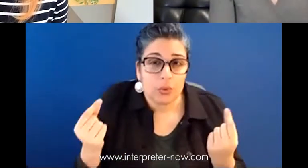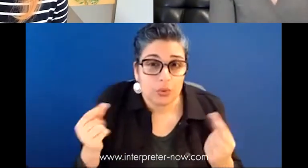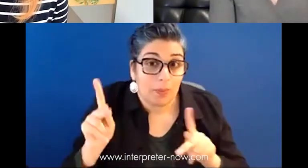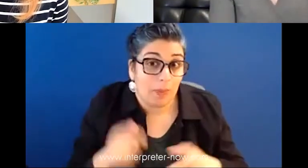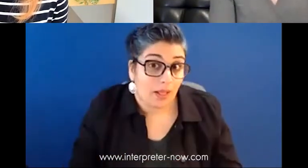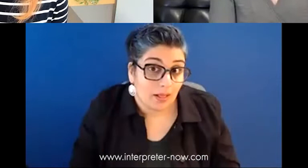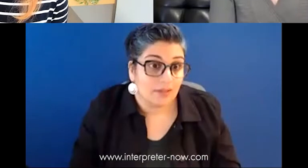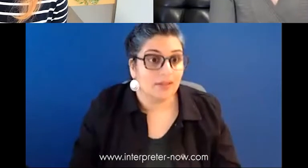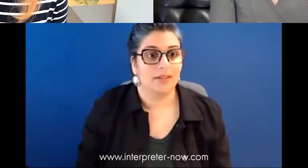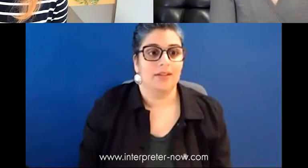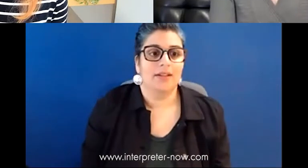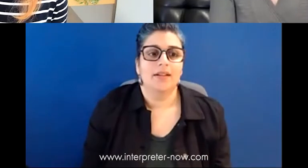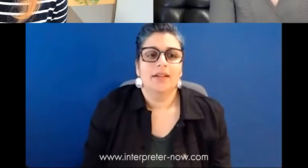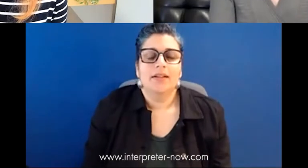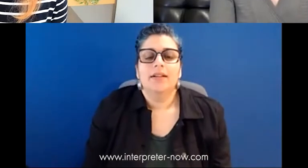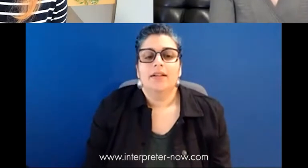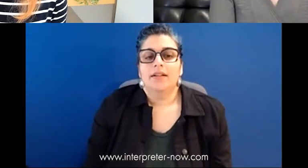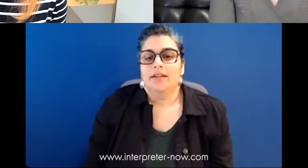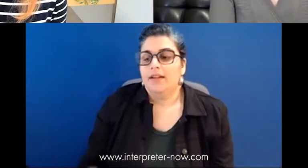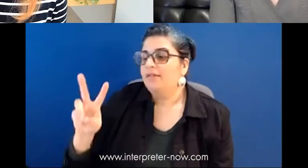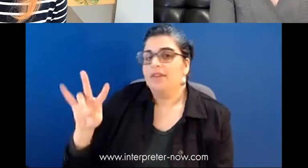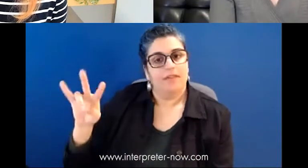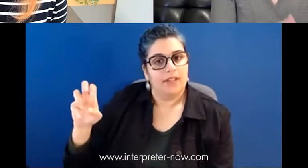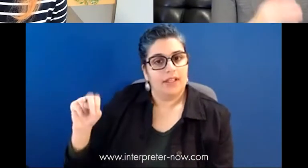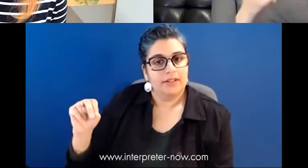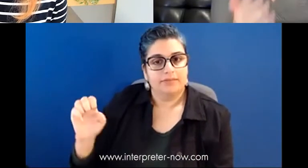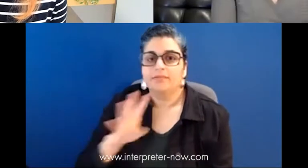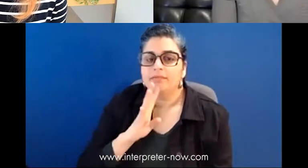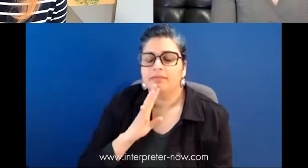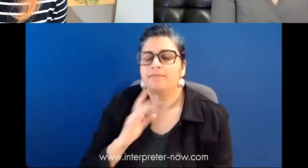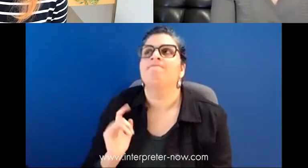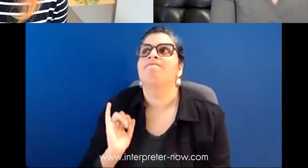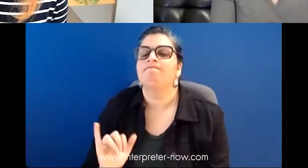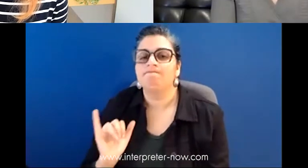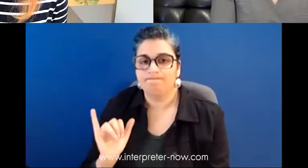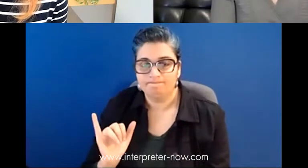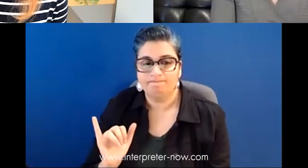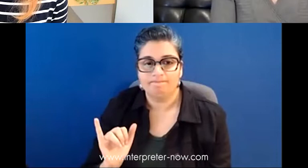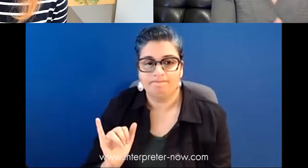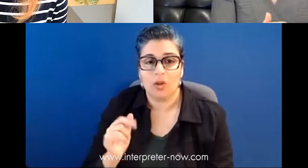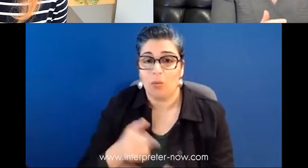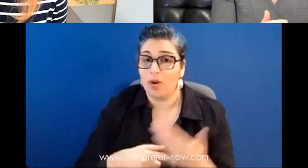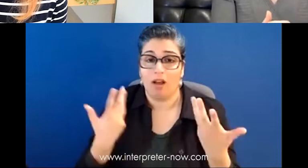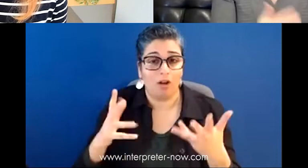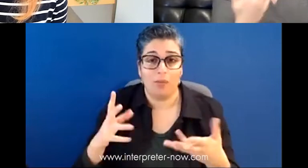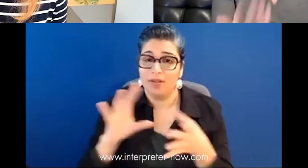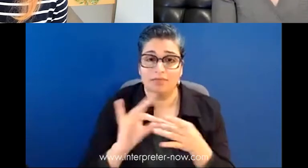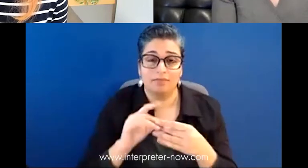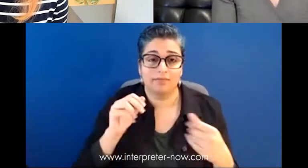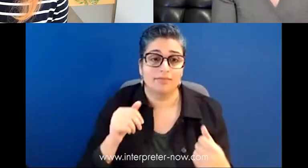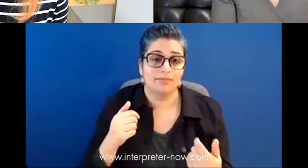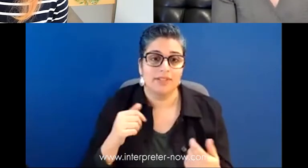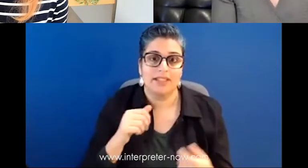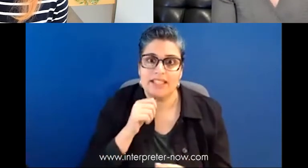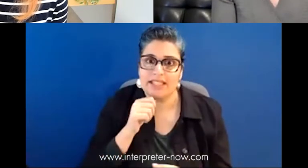So I think the thing that we all need to confront is something I've mentioned already, that this won't be